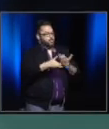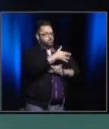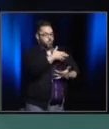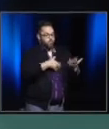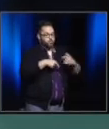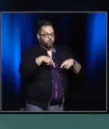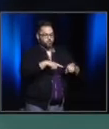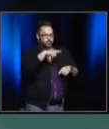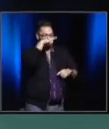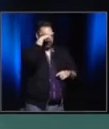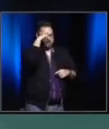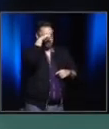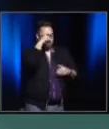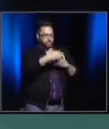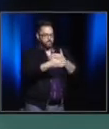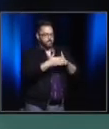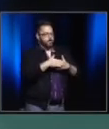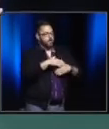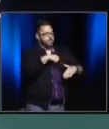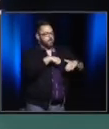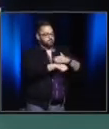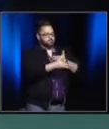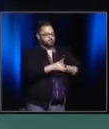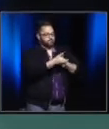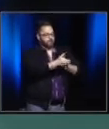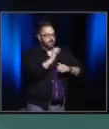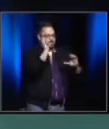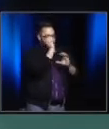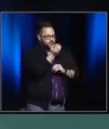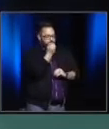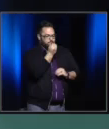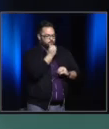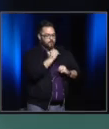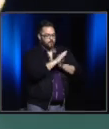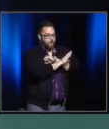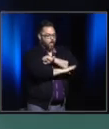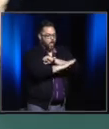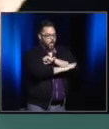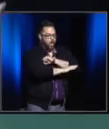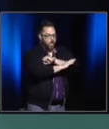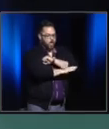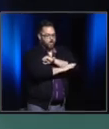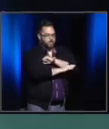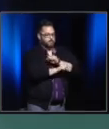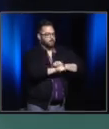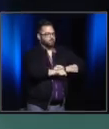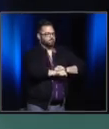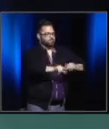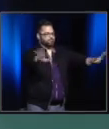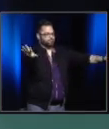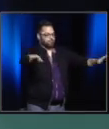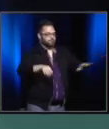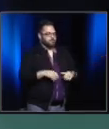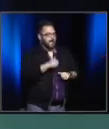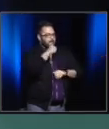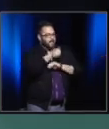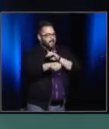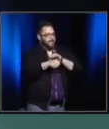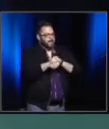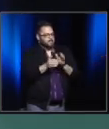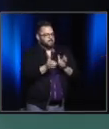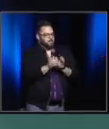to shore. When autumn arrives, they disperse, and they head either alongshore or offshore in smaller